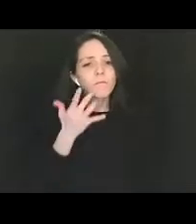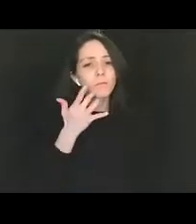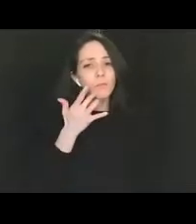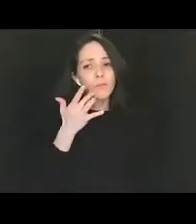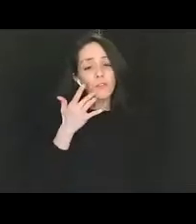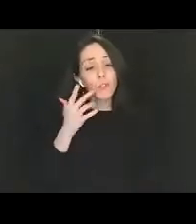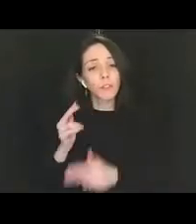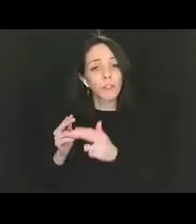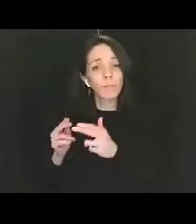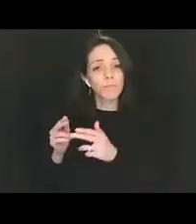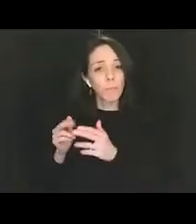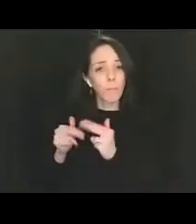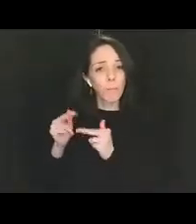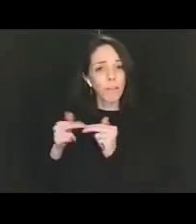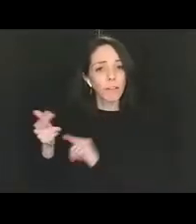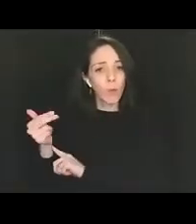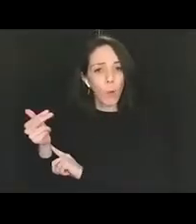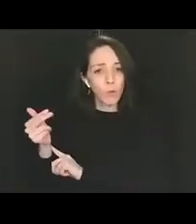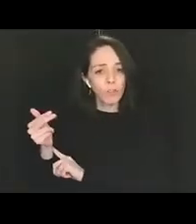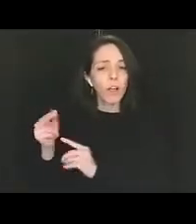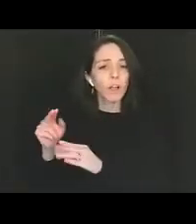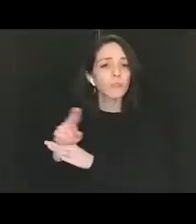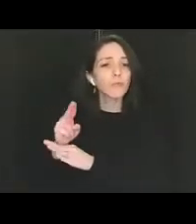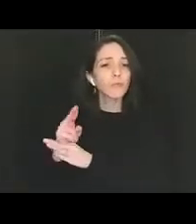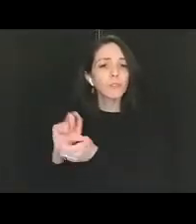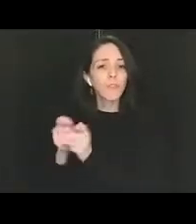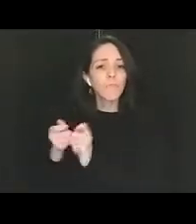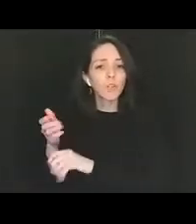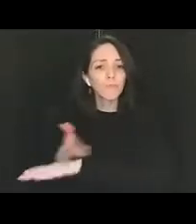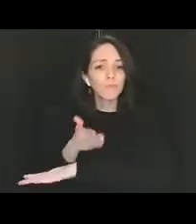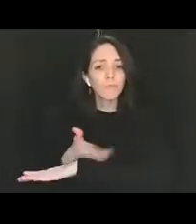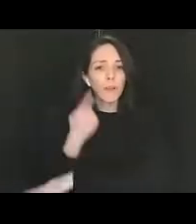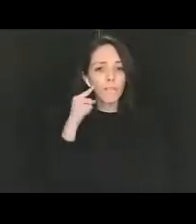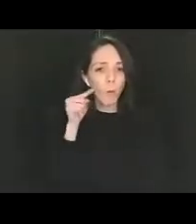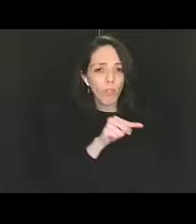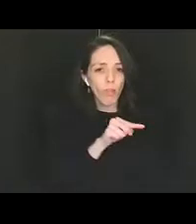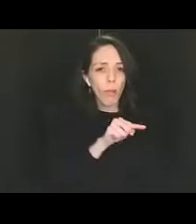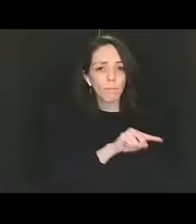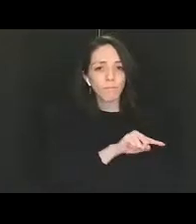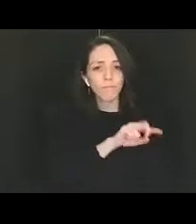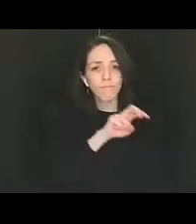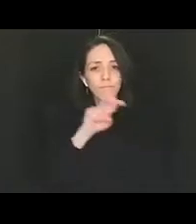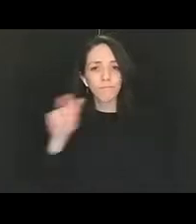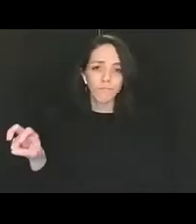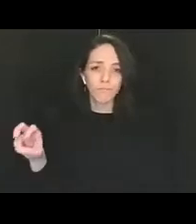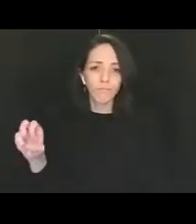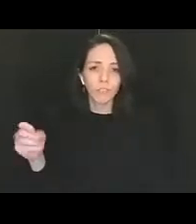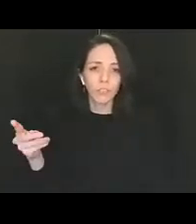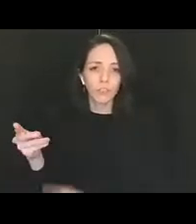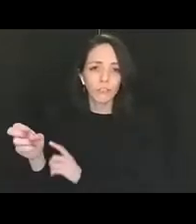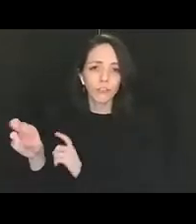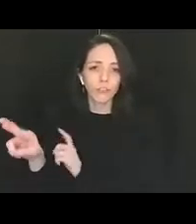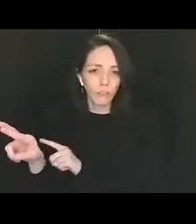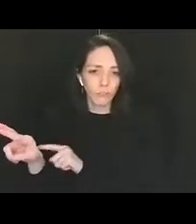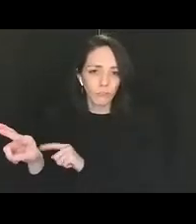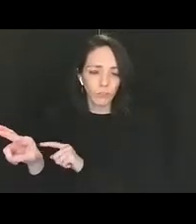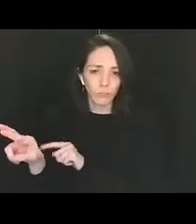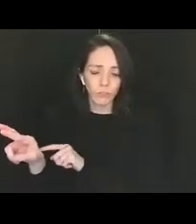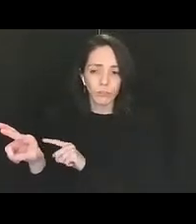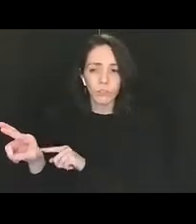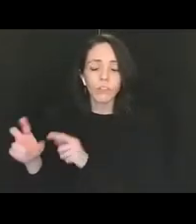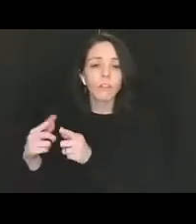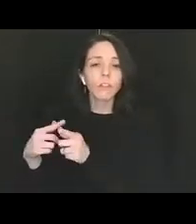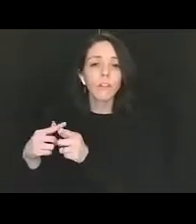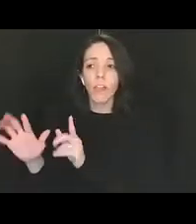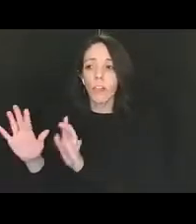the meantime, because homeless solutions is housing, and then the infrastructure isn't there,